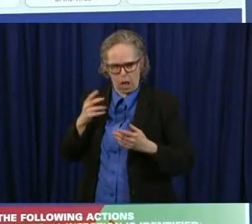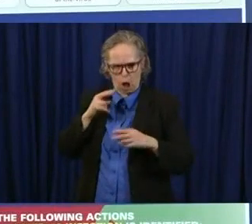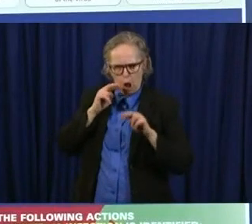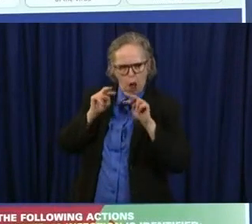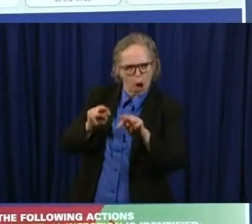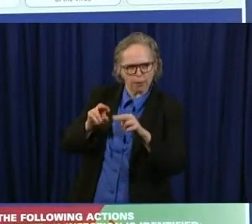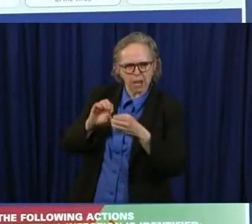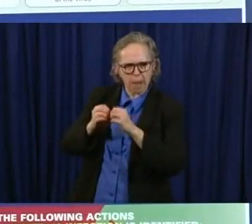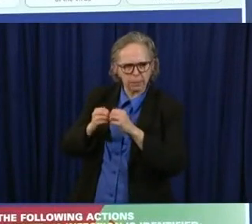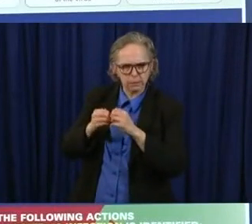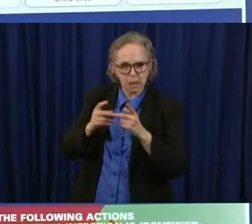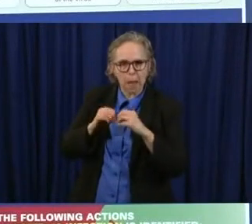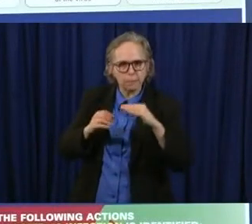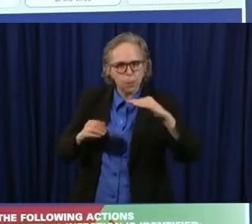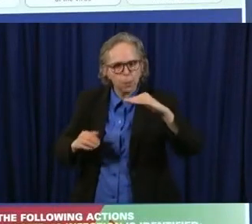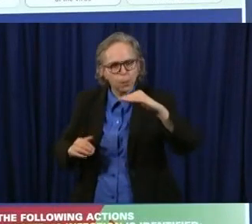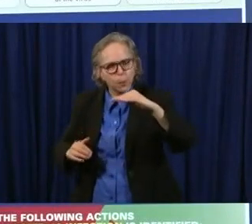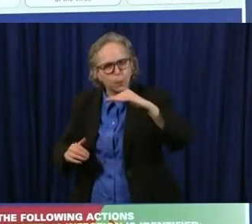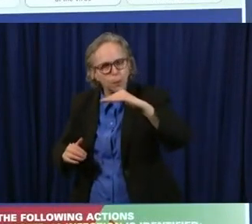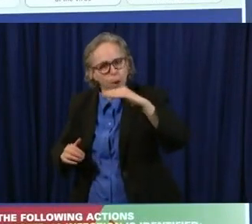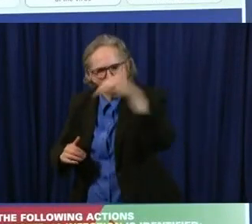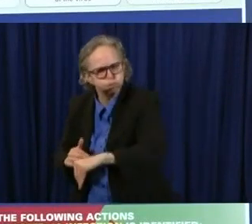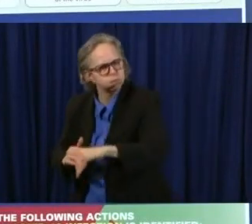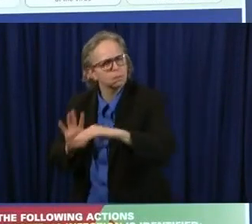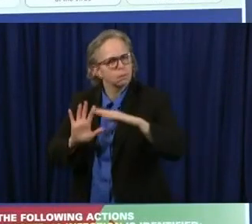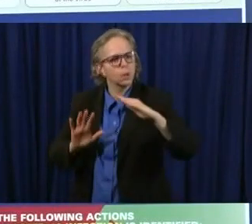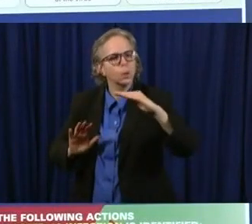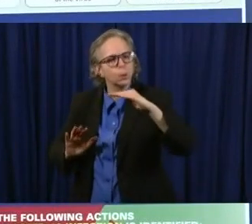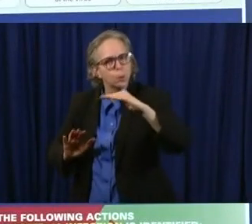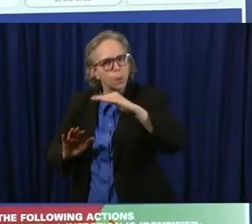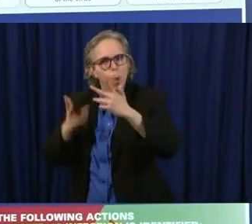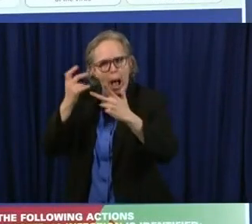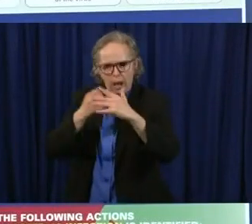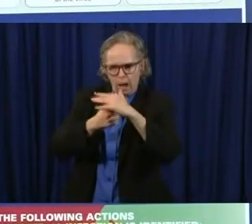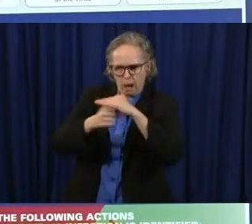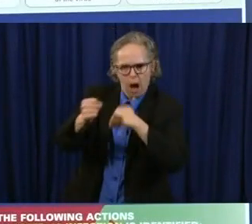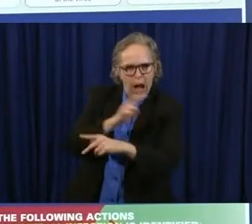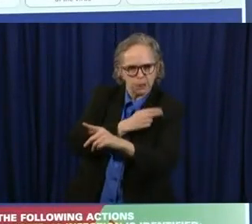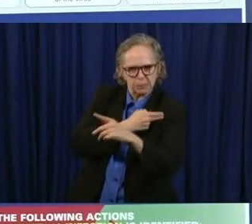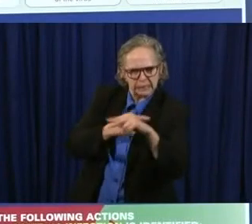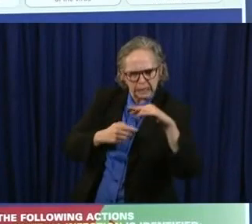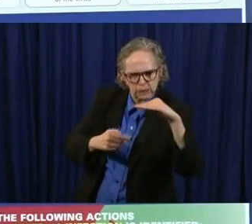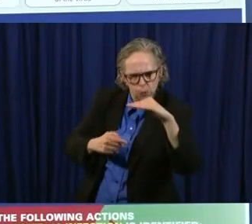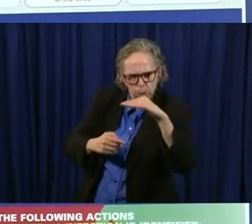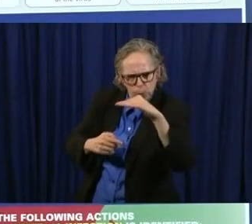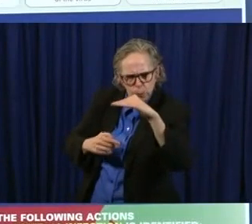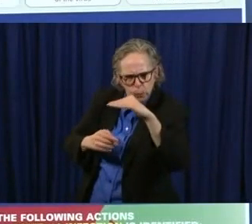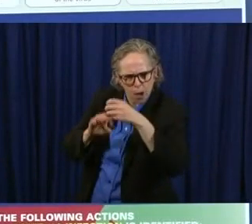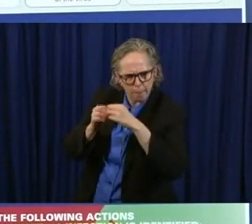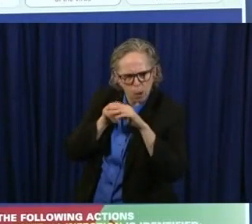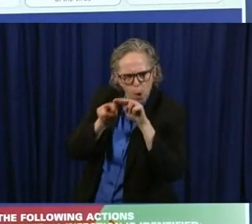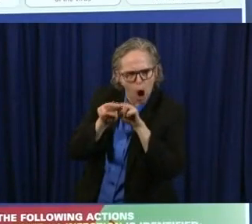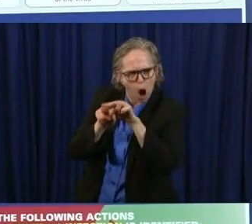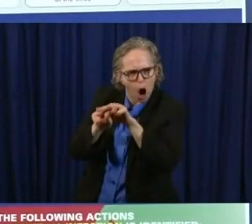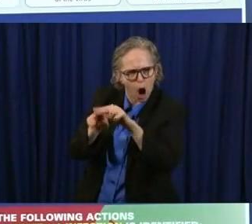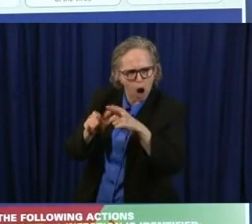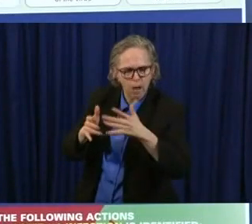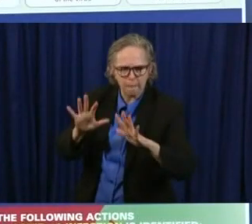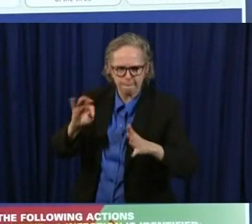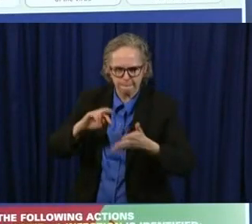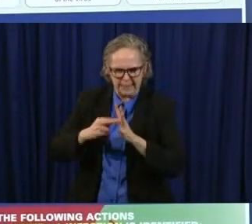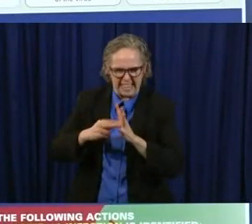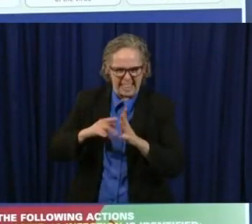things hospitalizations for example uh made this an opportune time to do it but uh